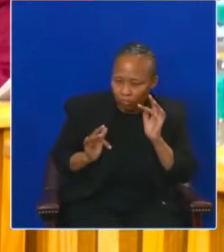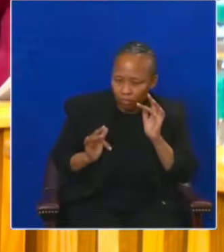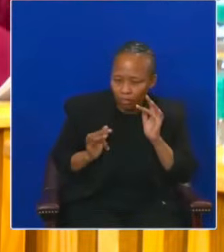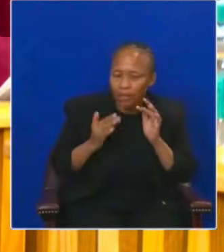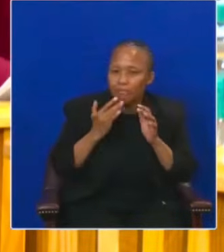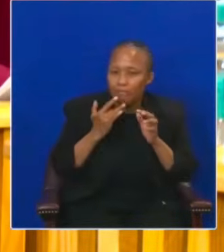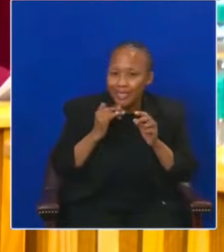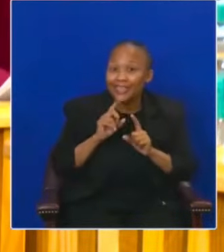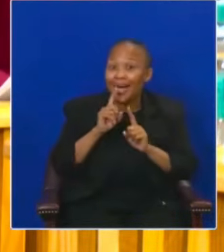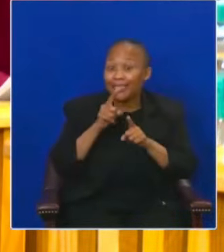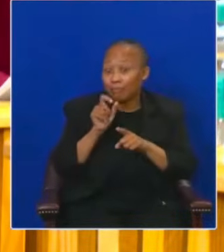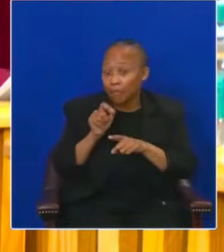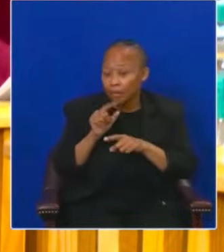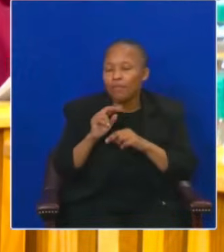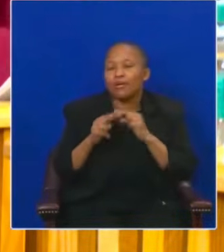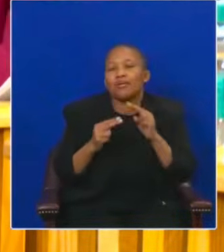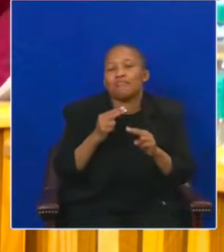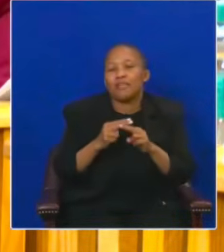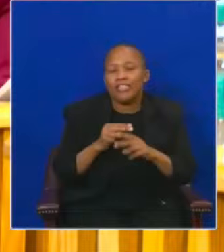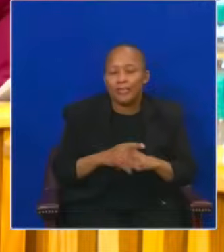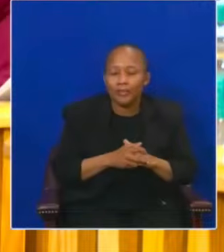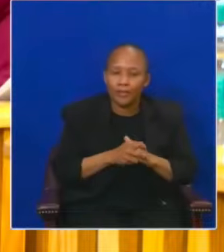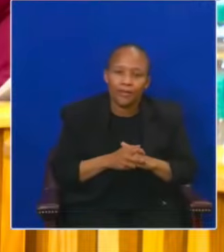Thank you.